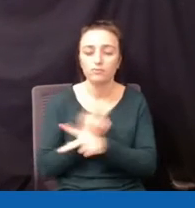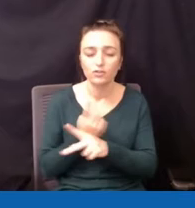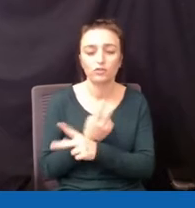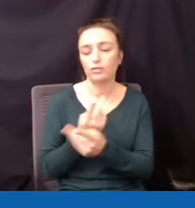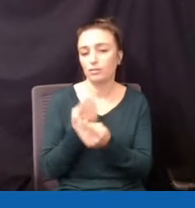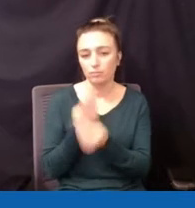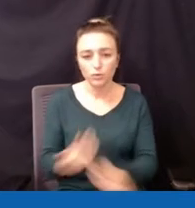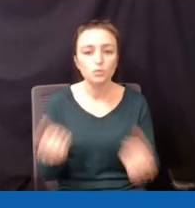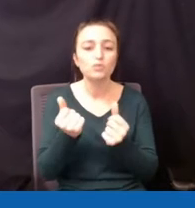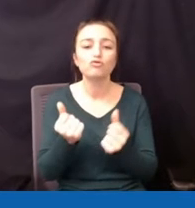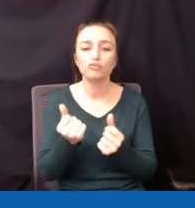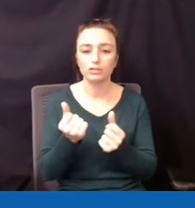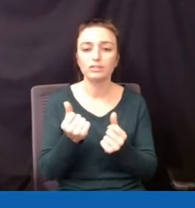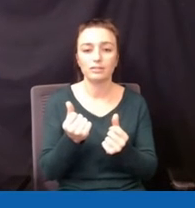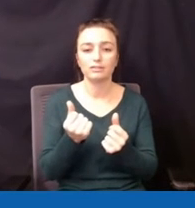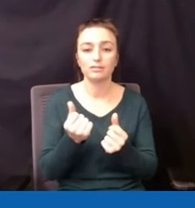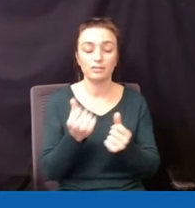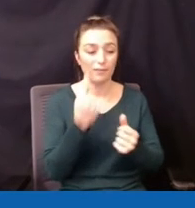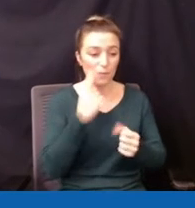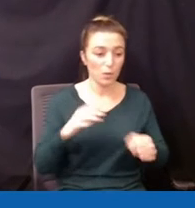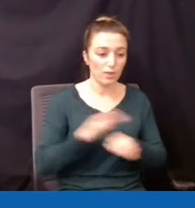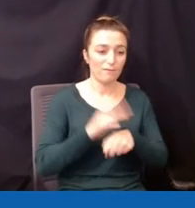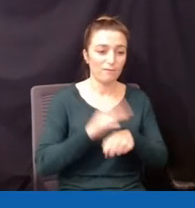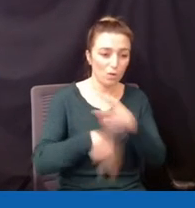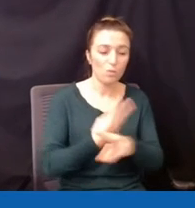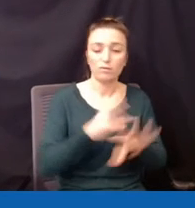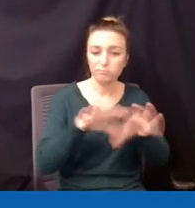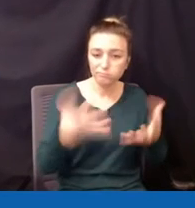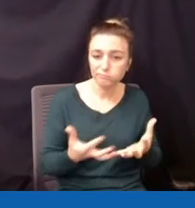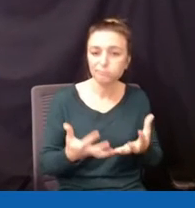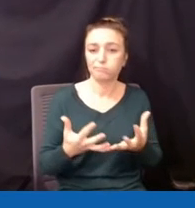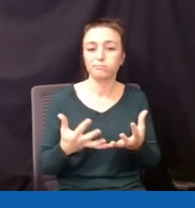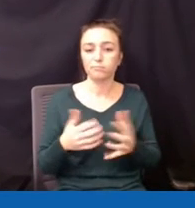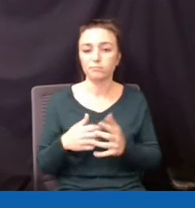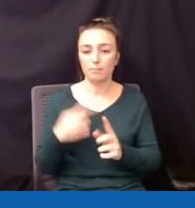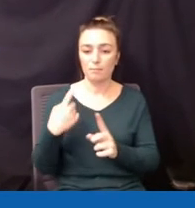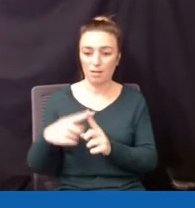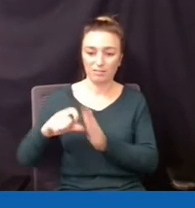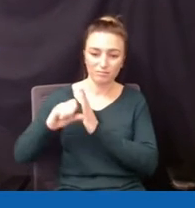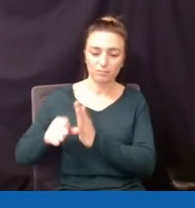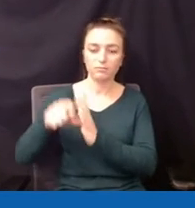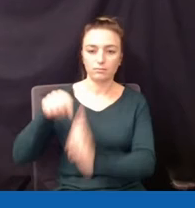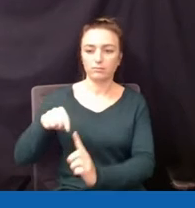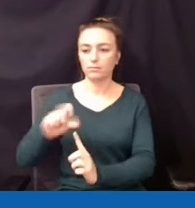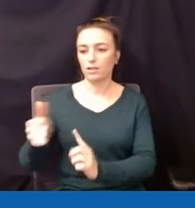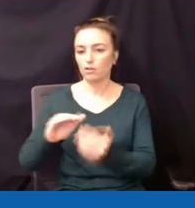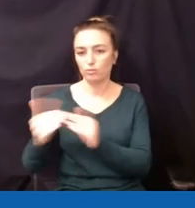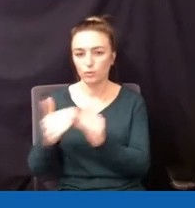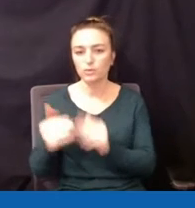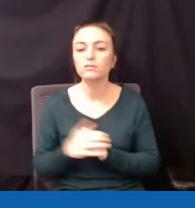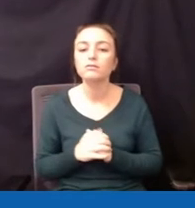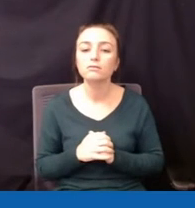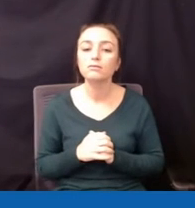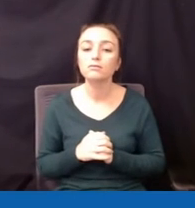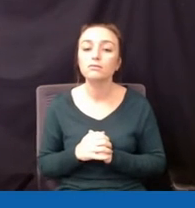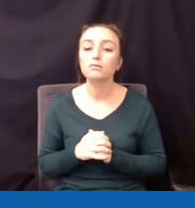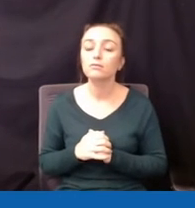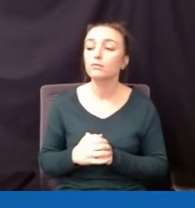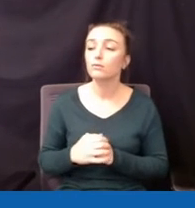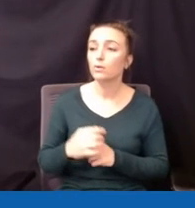of the entire population. Where do you think that inequity comes from? Is it solely an issue